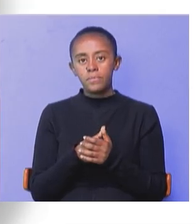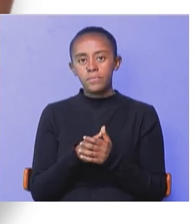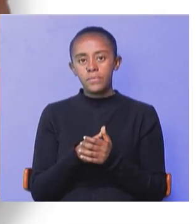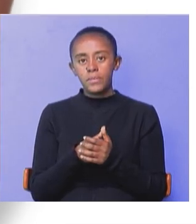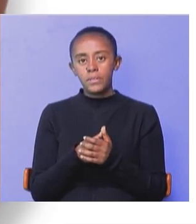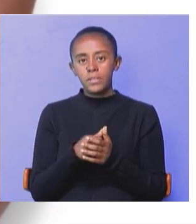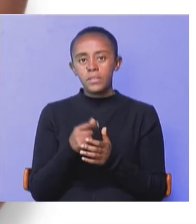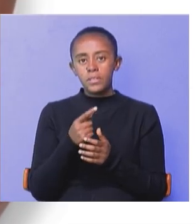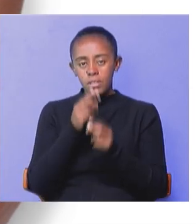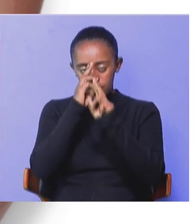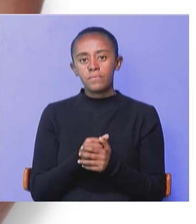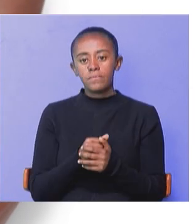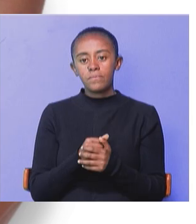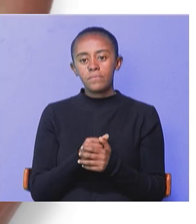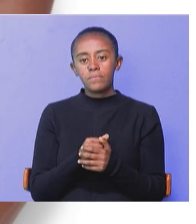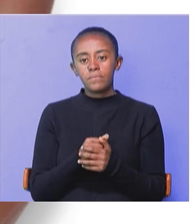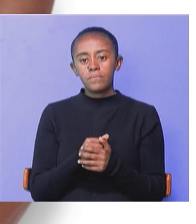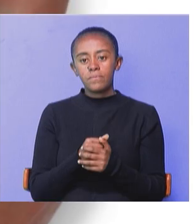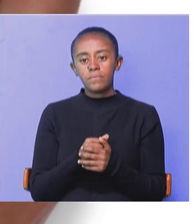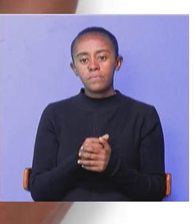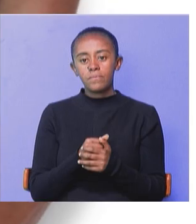be respectful